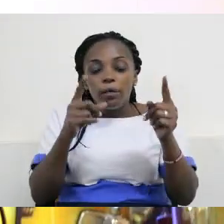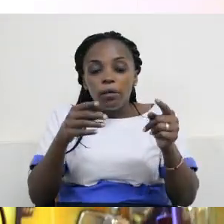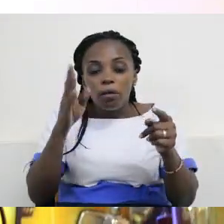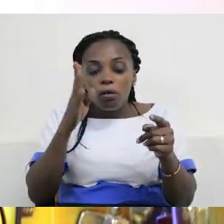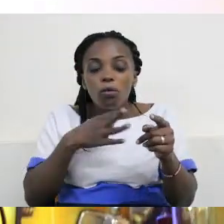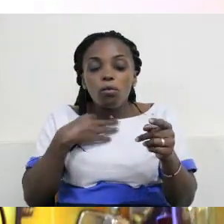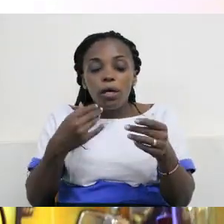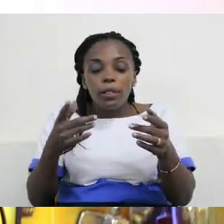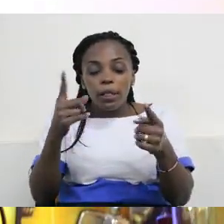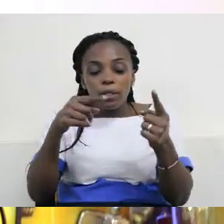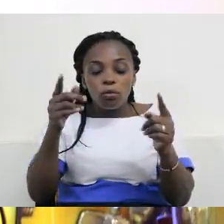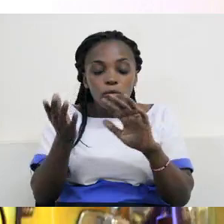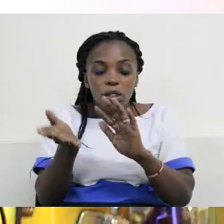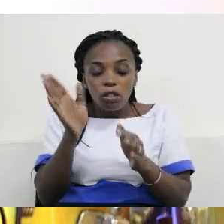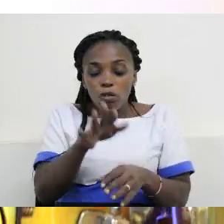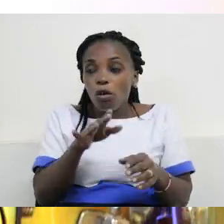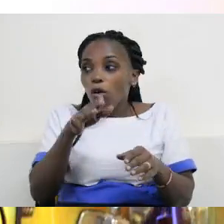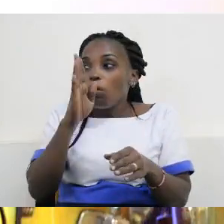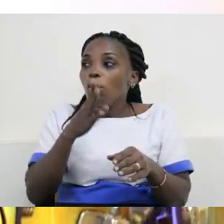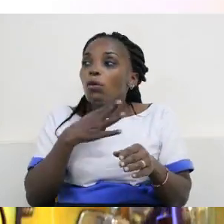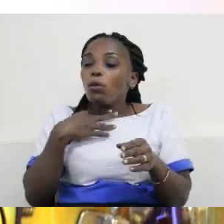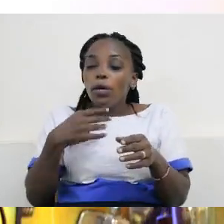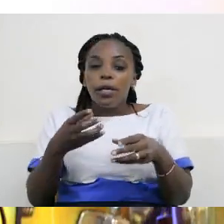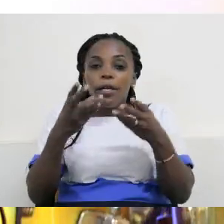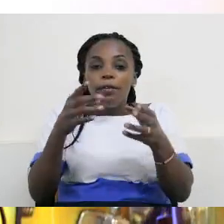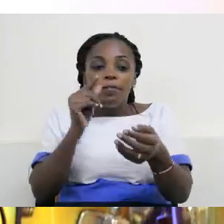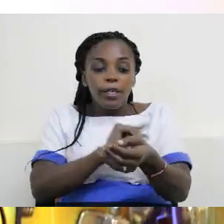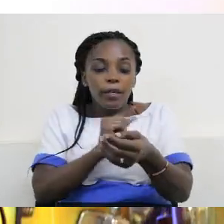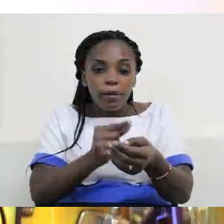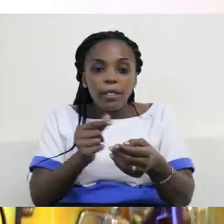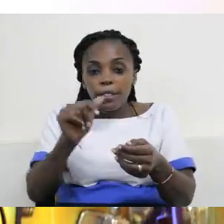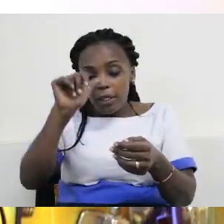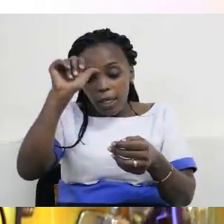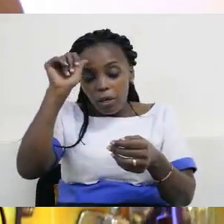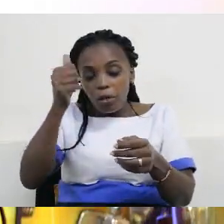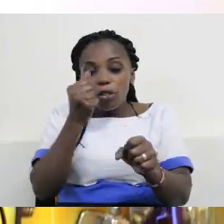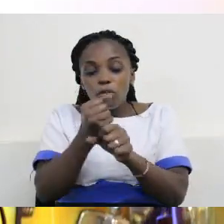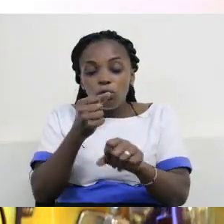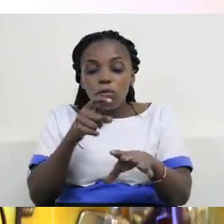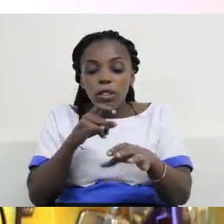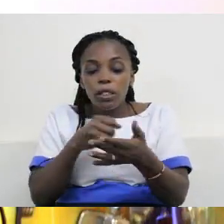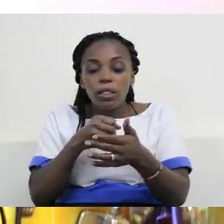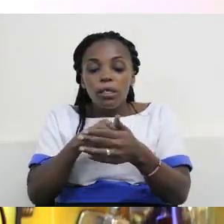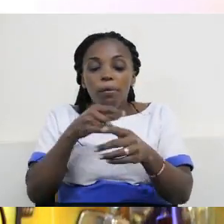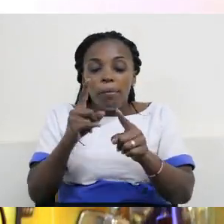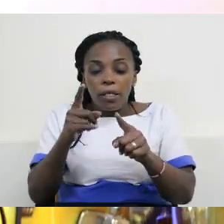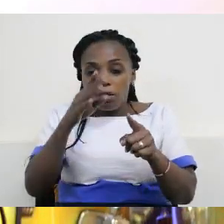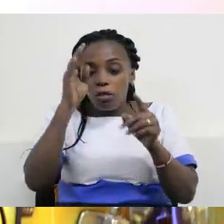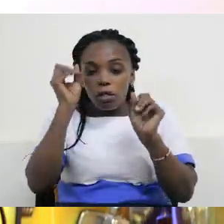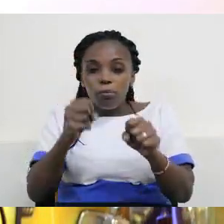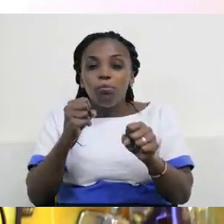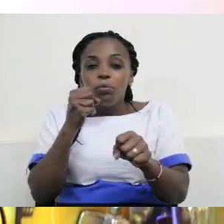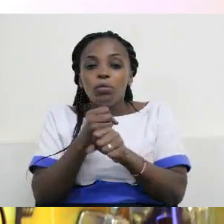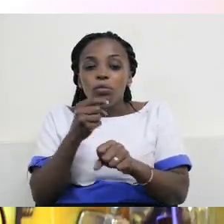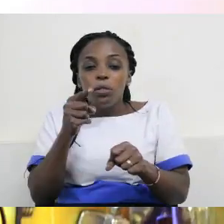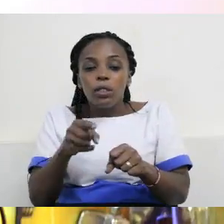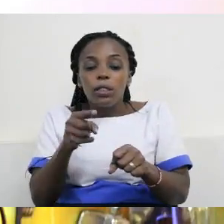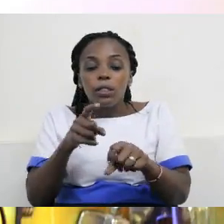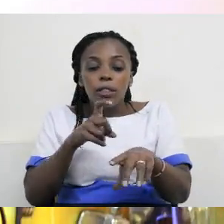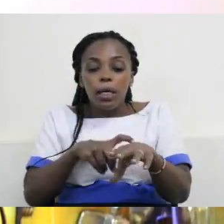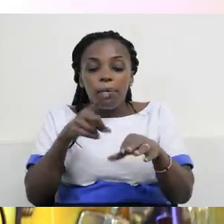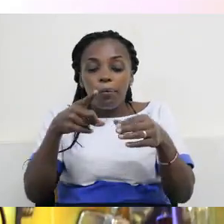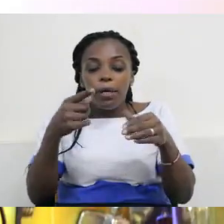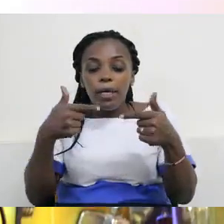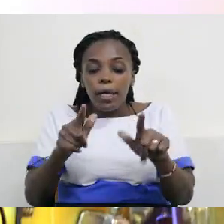He wants to restore. He is giving us the grace, the anointing to do it. But he will do this when we let